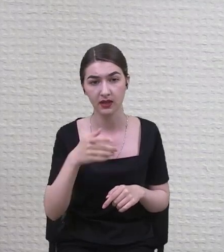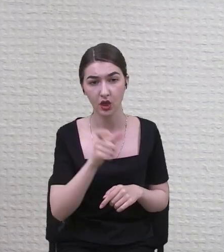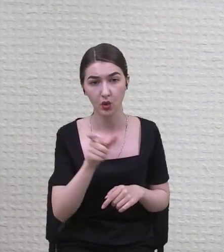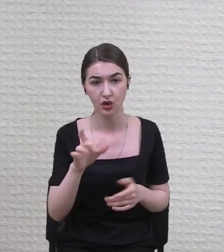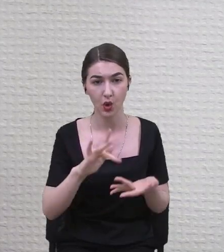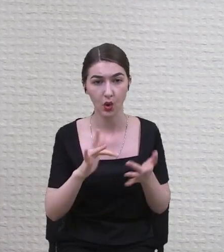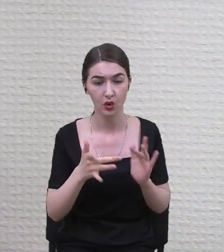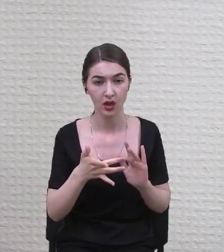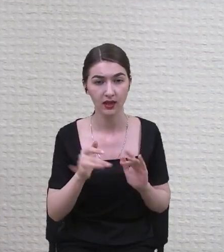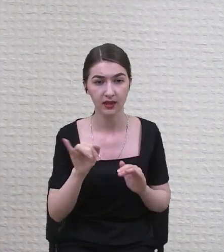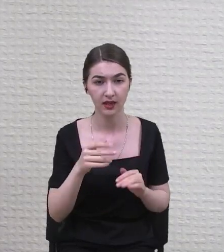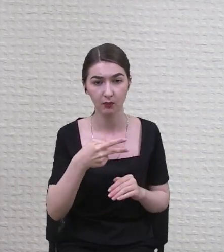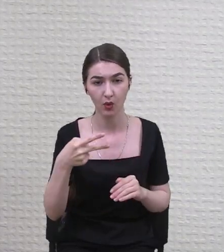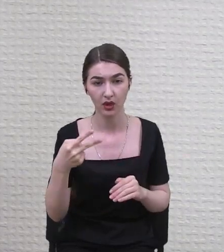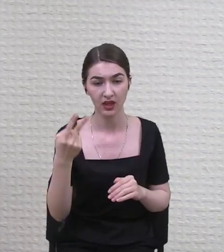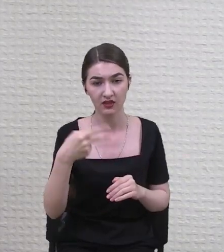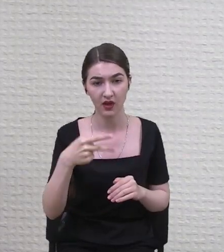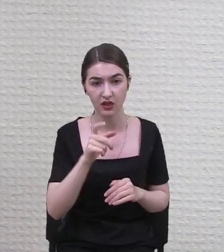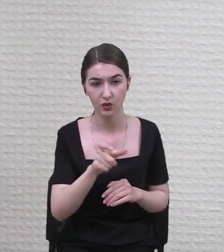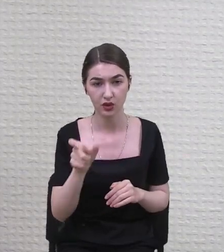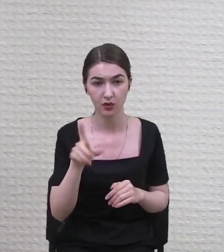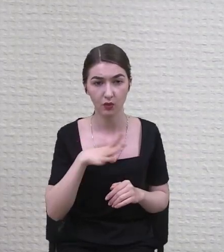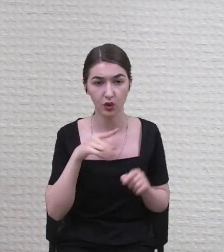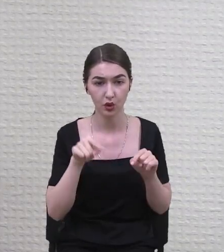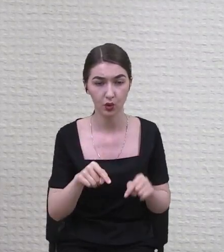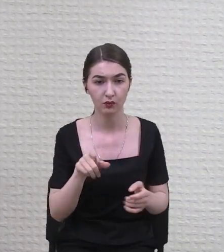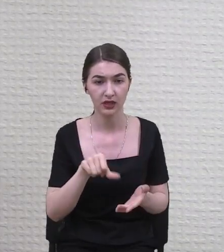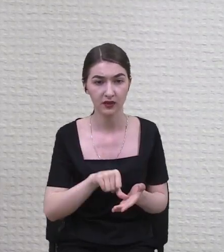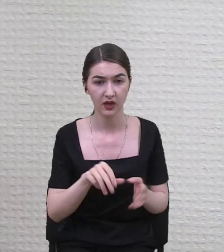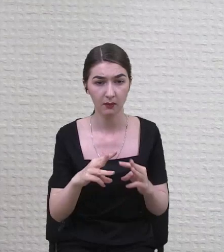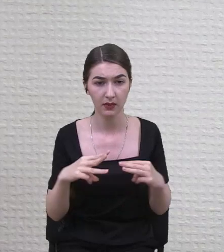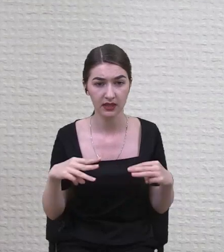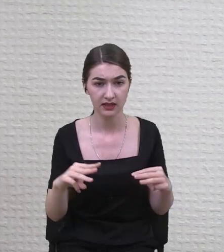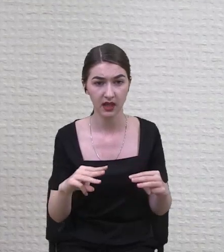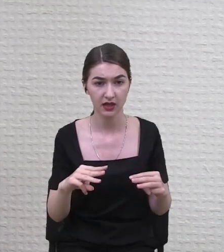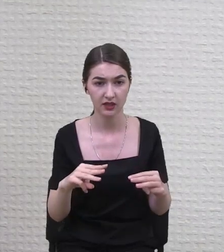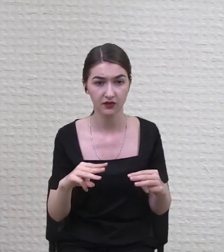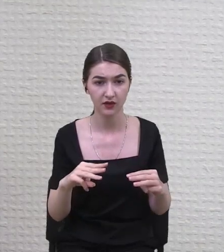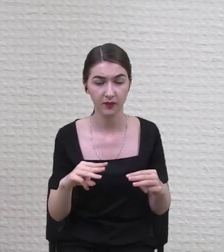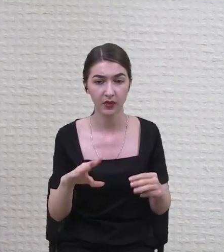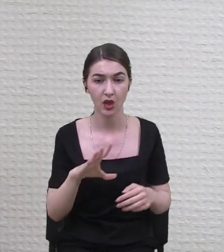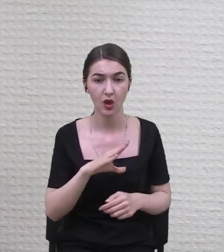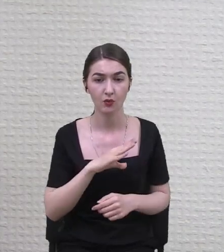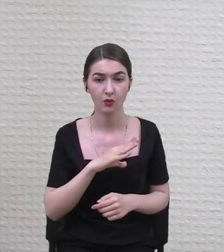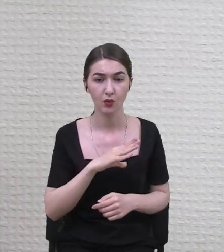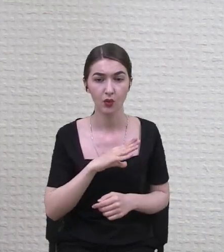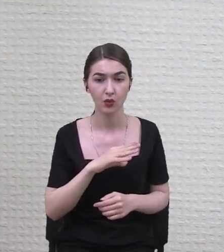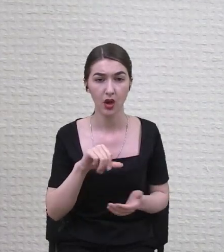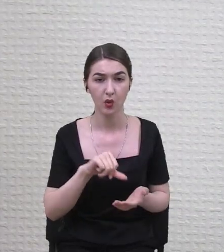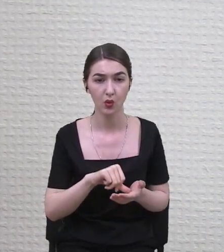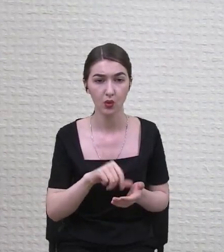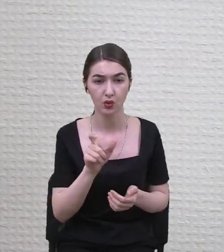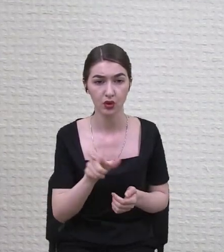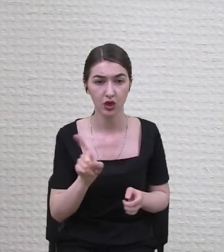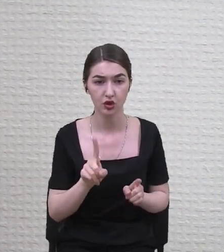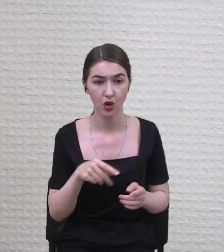different ministries have participated. So quite a good participation on a very important topic. And then thank you very much